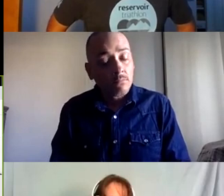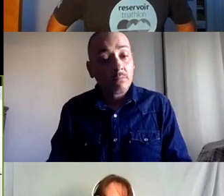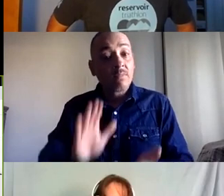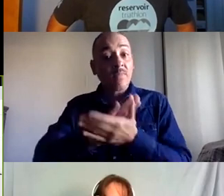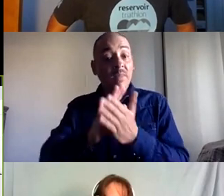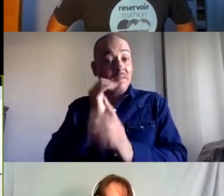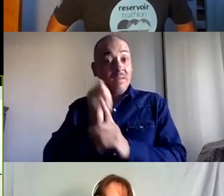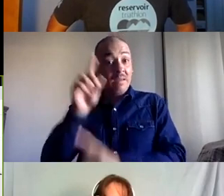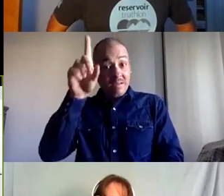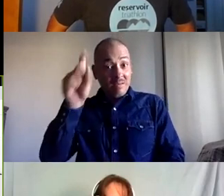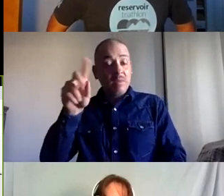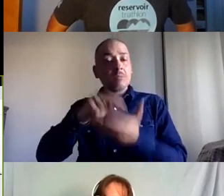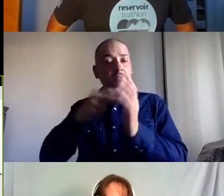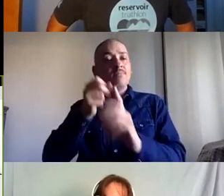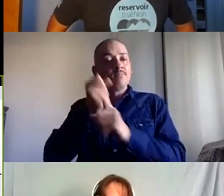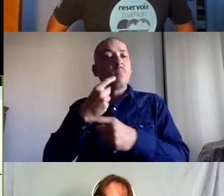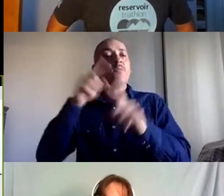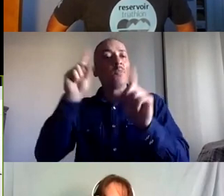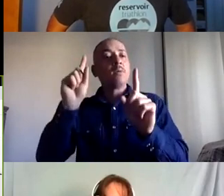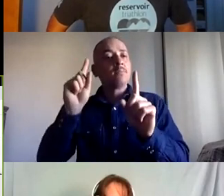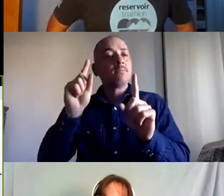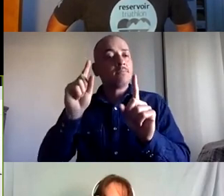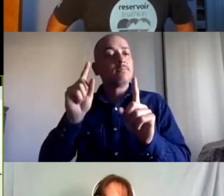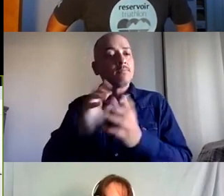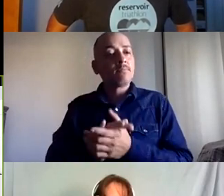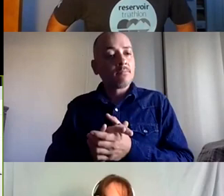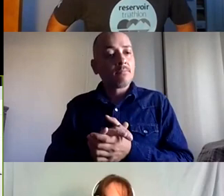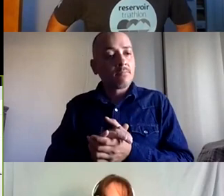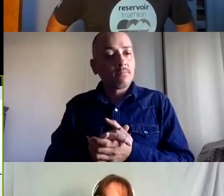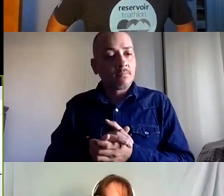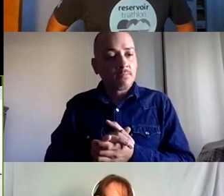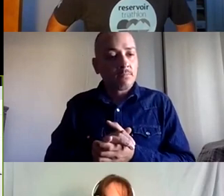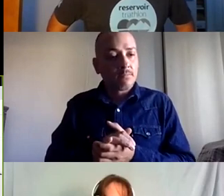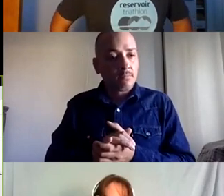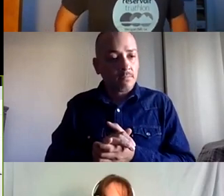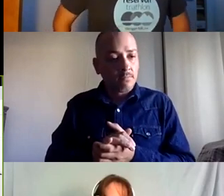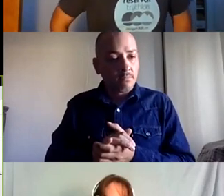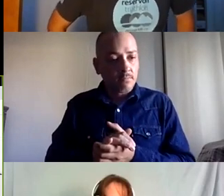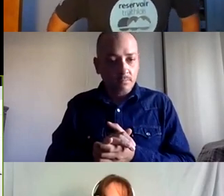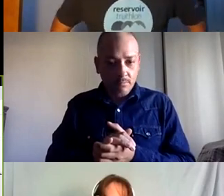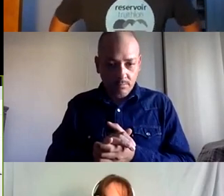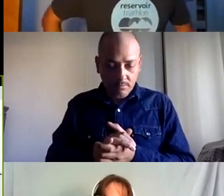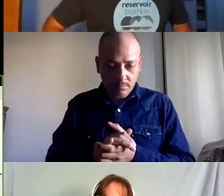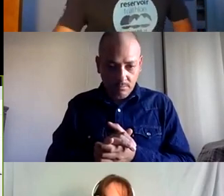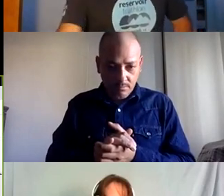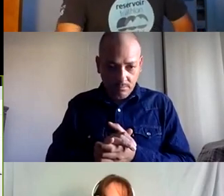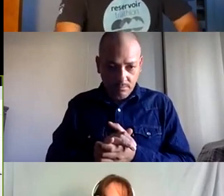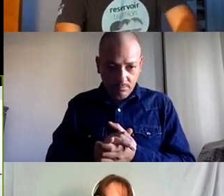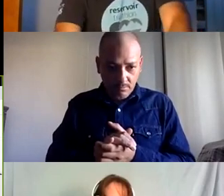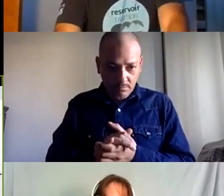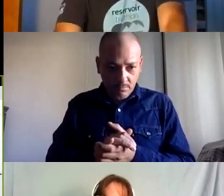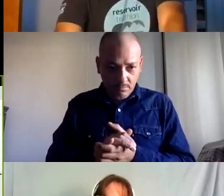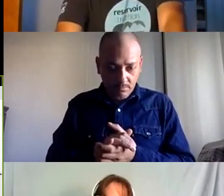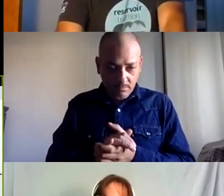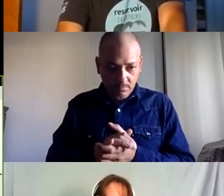means it finally won one. And so here, let me go all the way down to see how the AI is doing now.